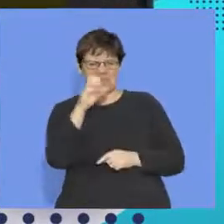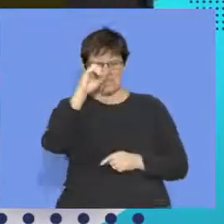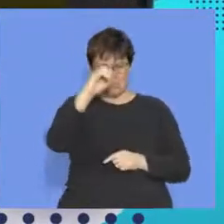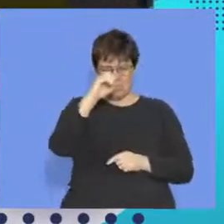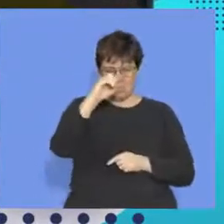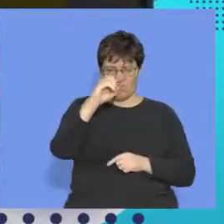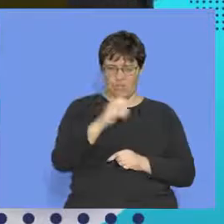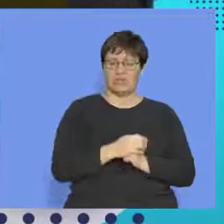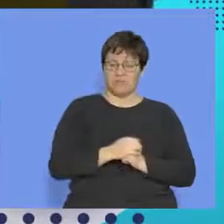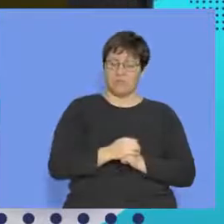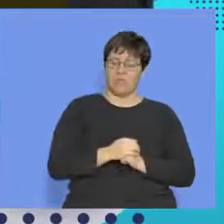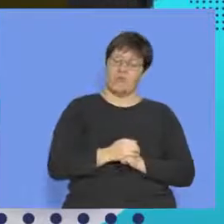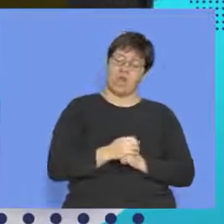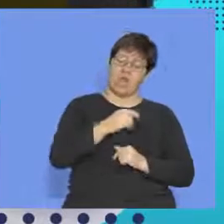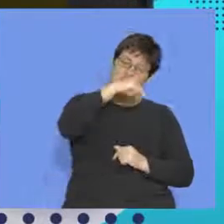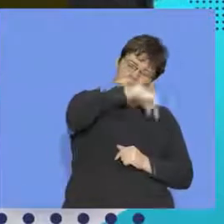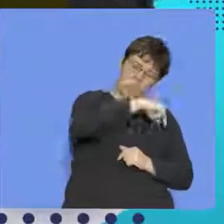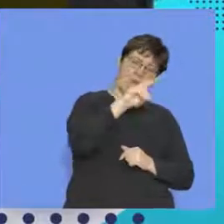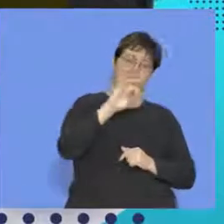use Q and the vowels.